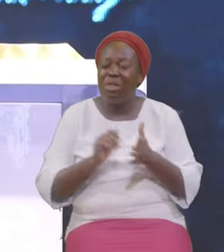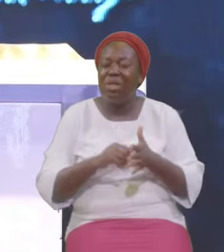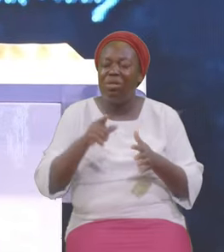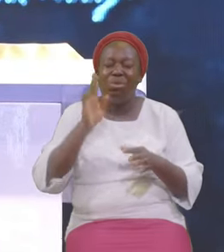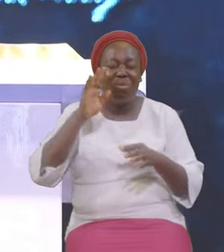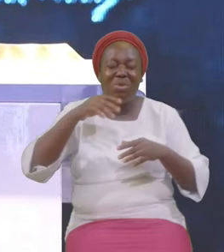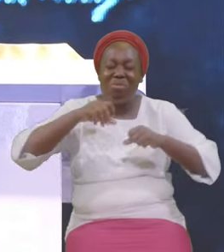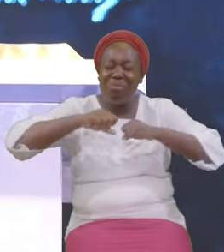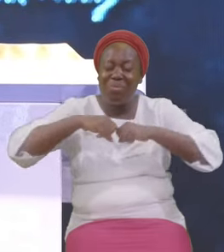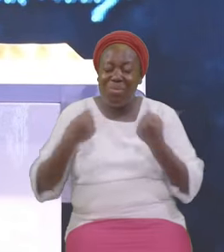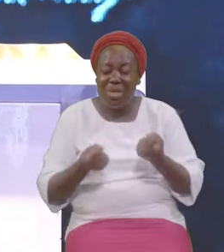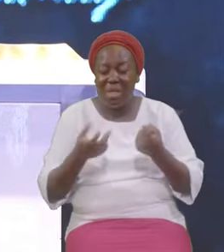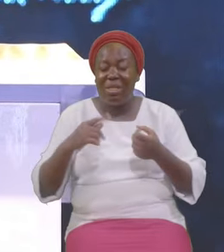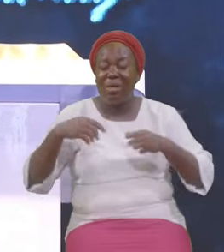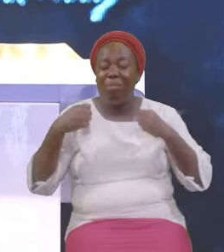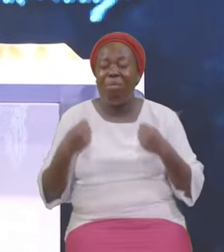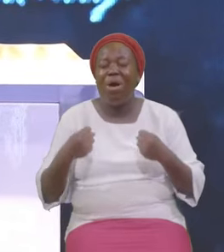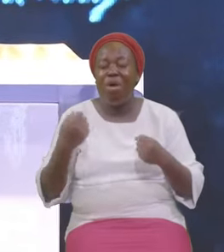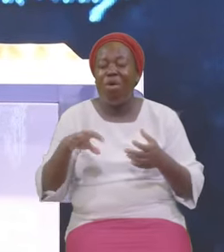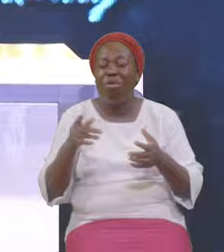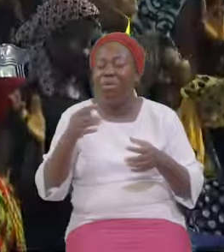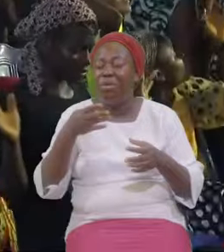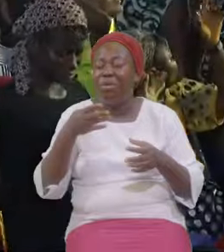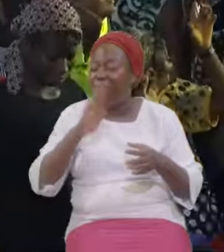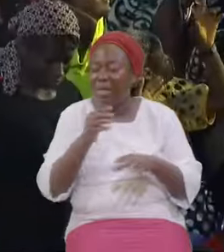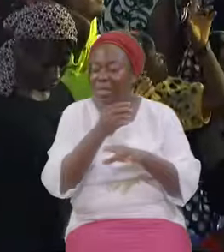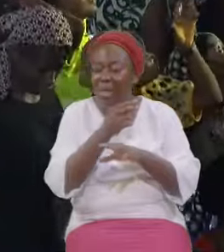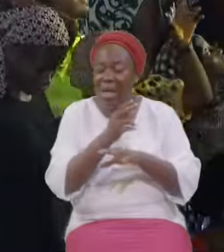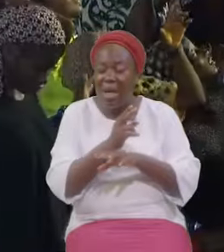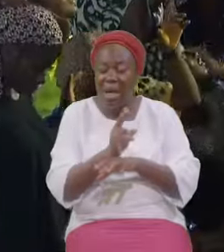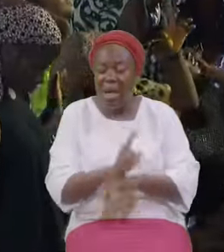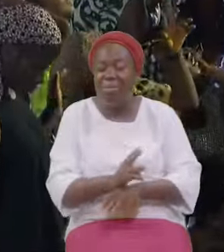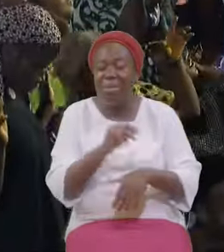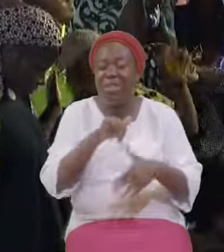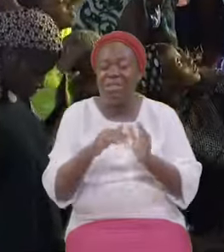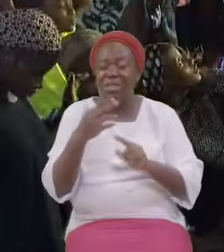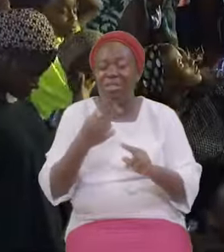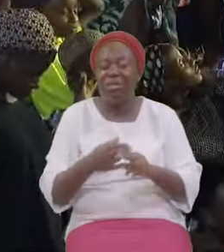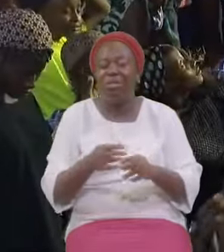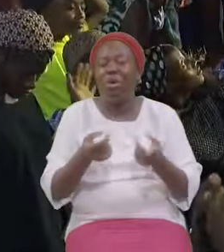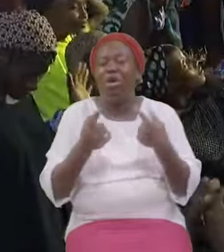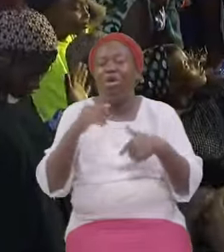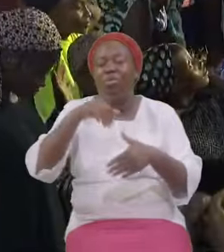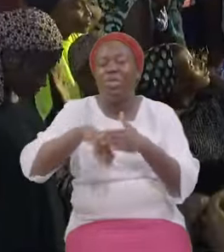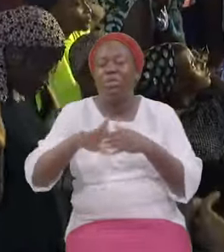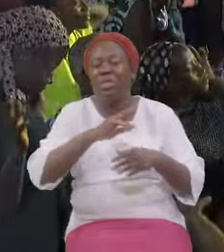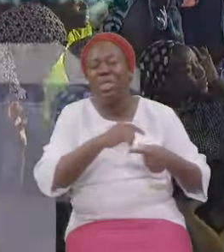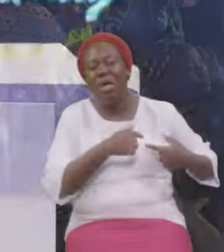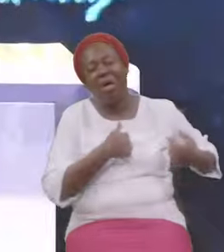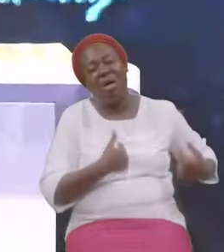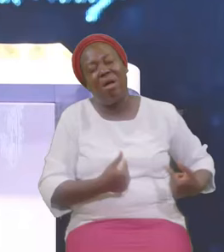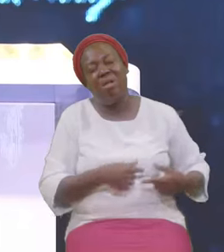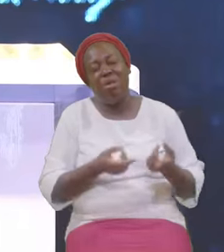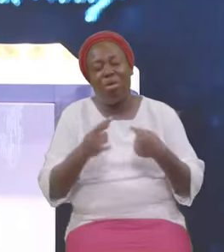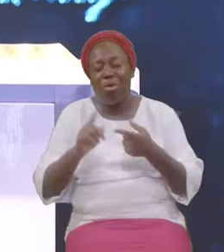bad habits in Jesus' name. Come into their hearts. Come to stay.